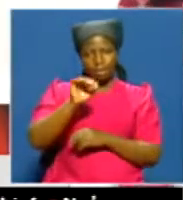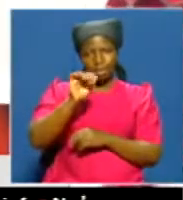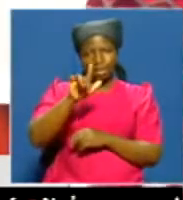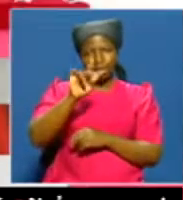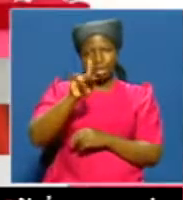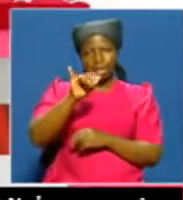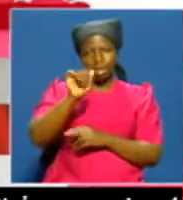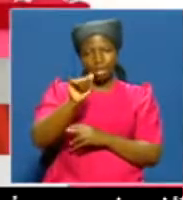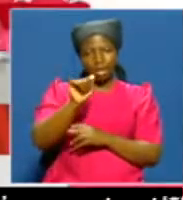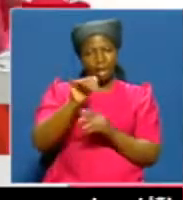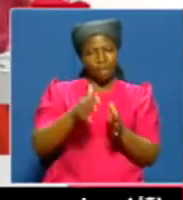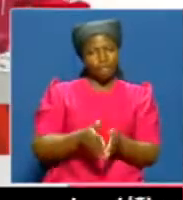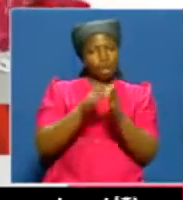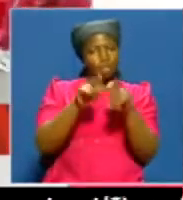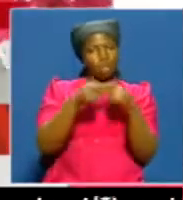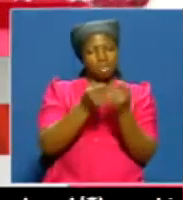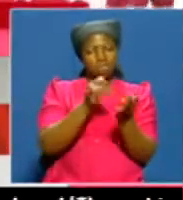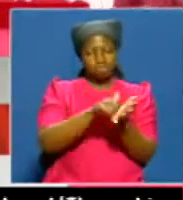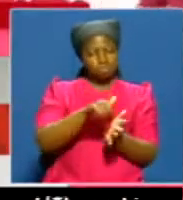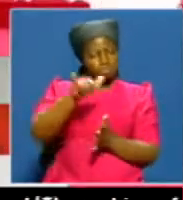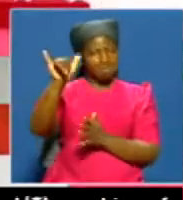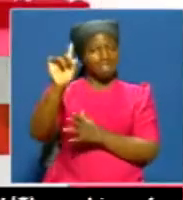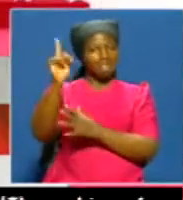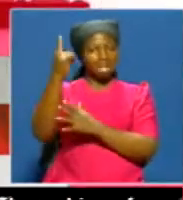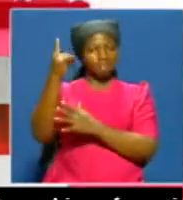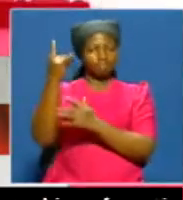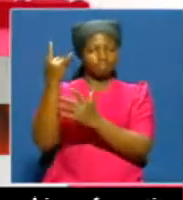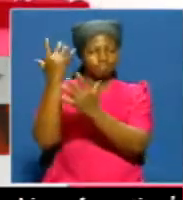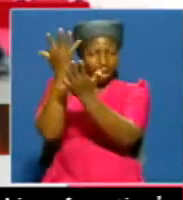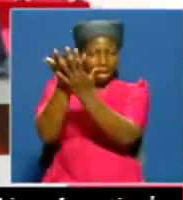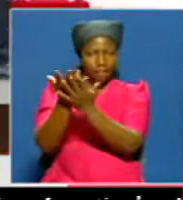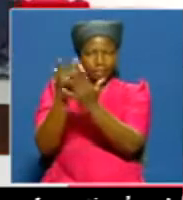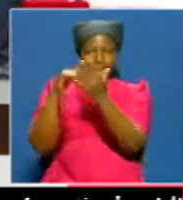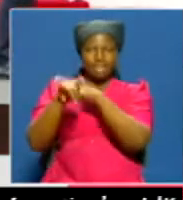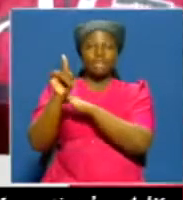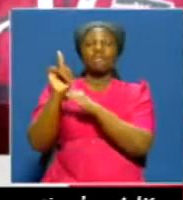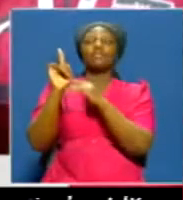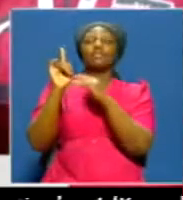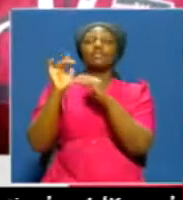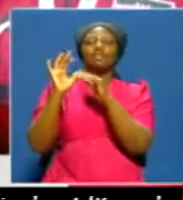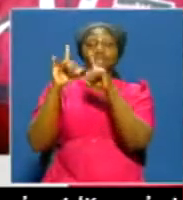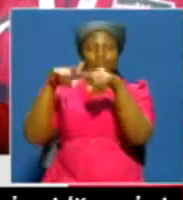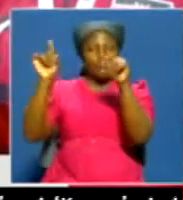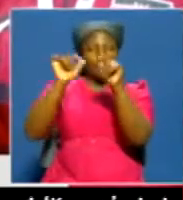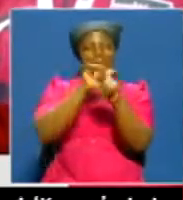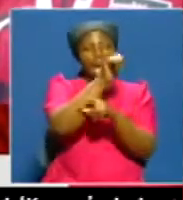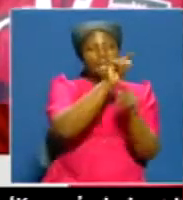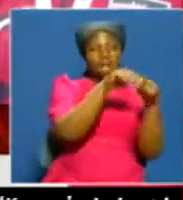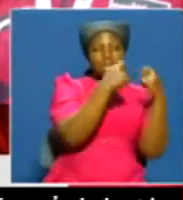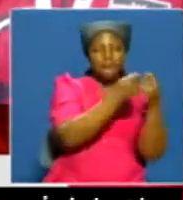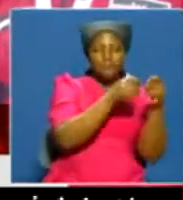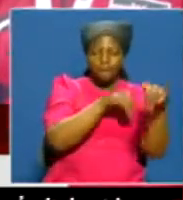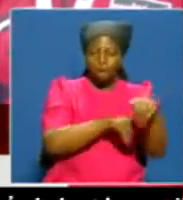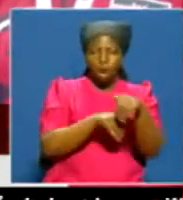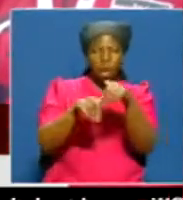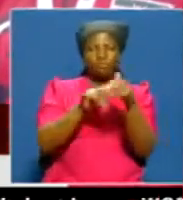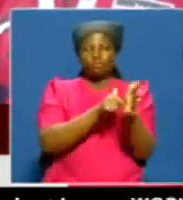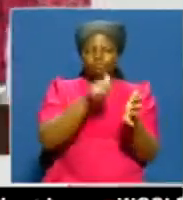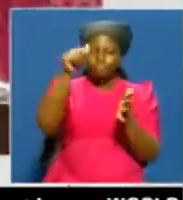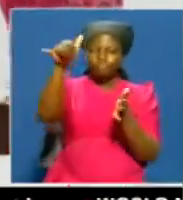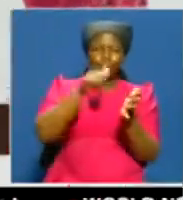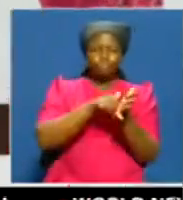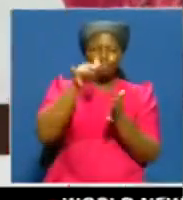first Kenyan team to land in Japan, with the other teams following, as they will be traveling in batches to contain the spread